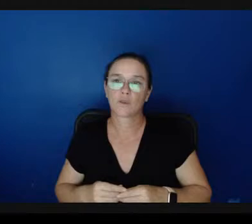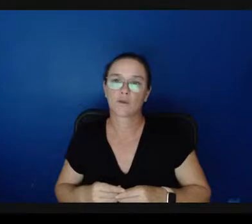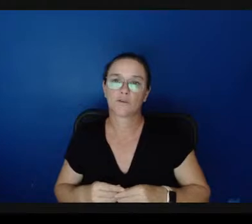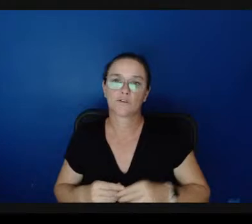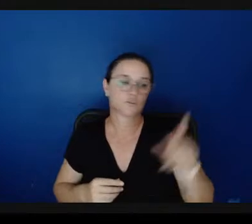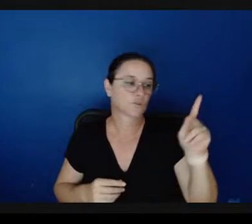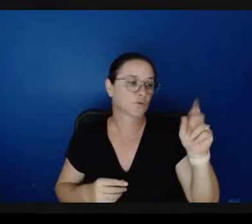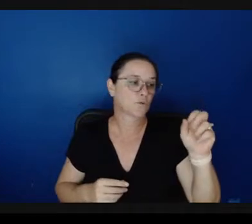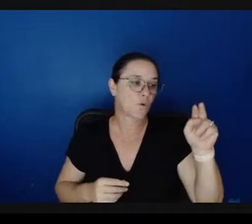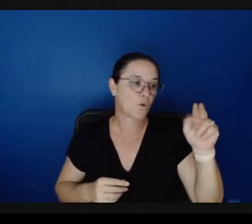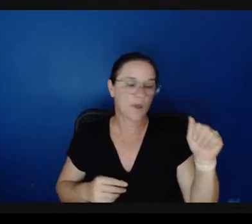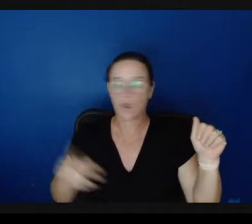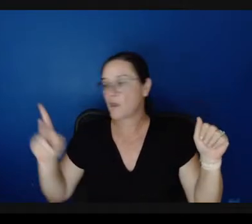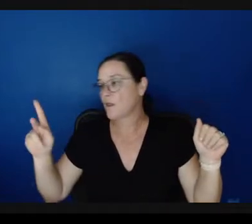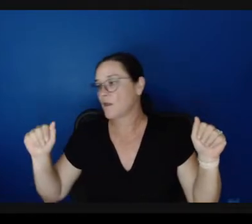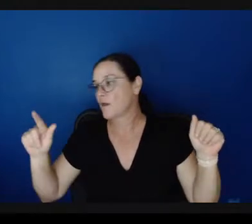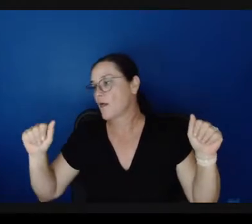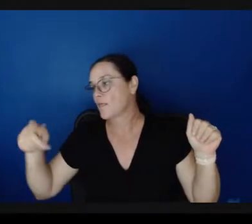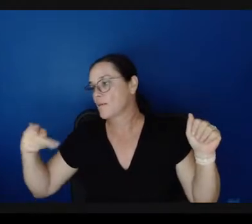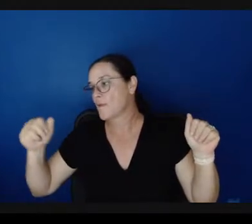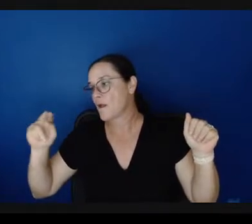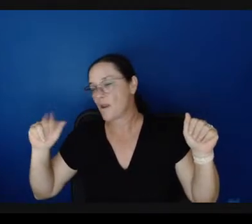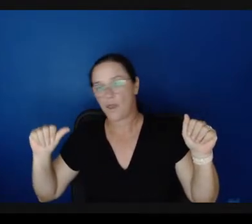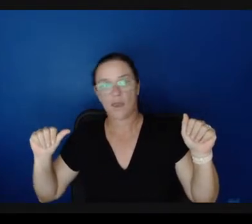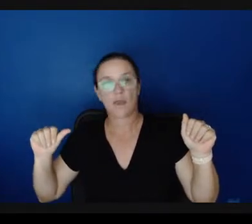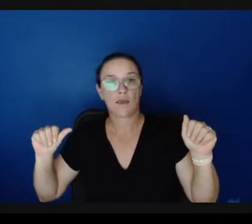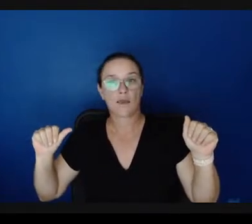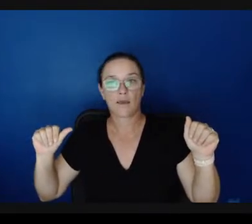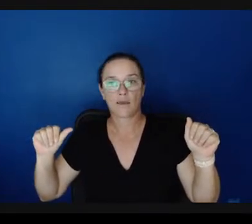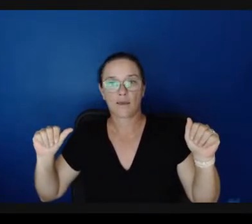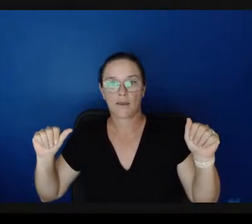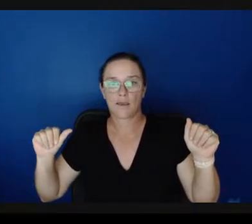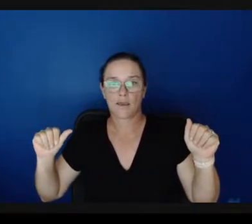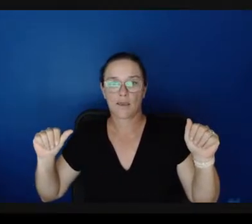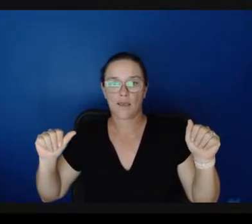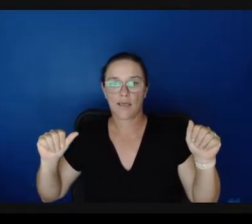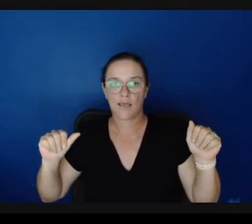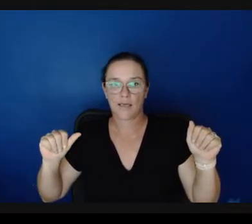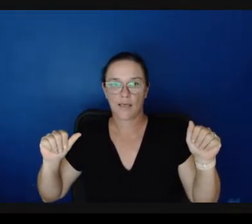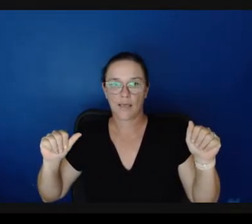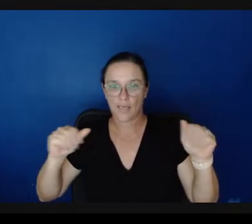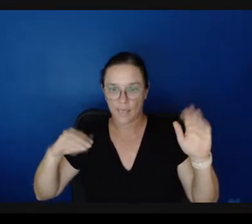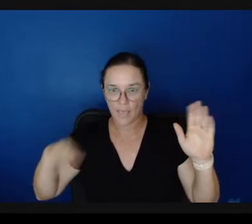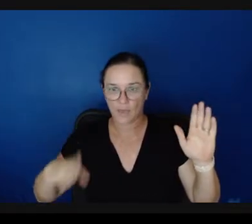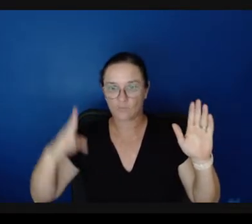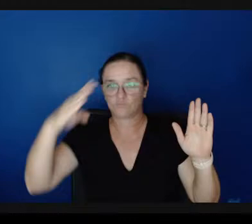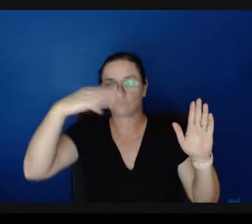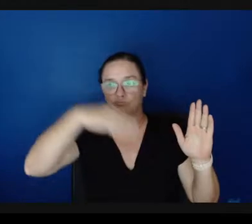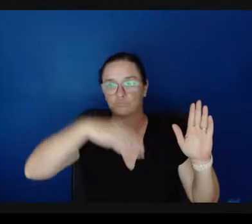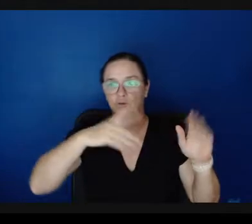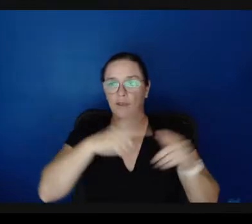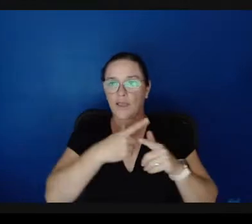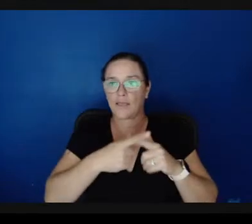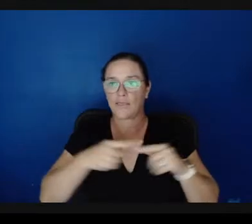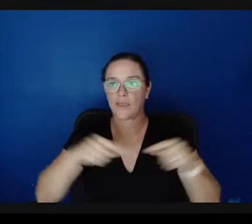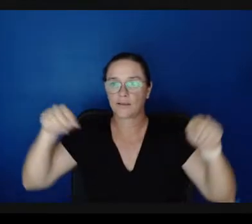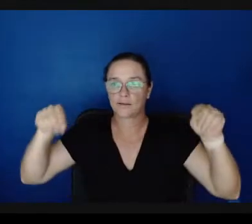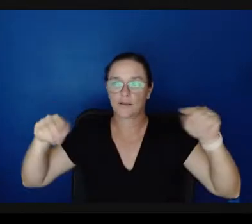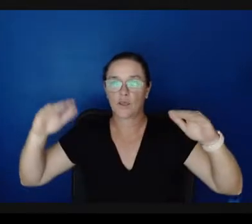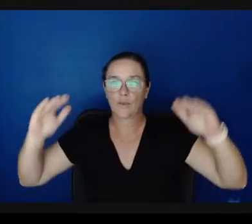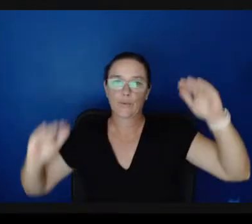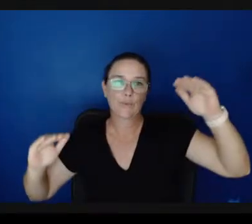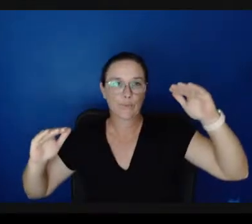right Kalapana right there. So looking at profile, they've exaggerated the elevation here, but that's top of Mauna Loa. Kilauea is quite a bit